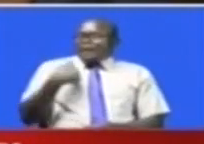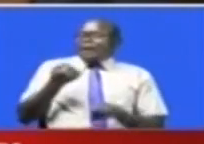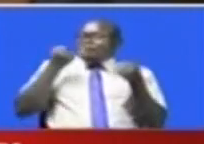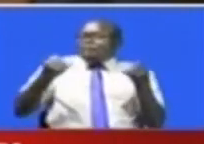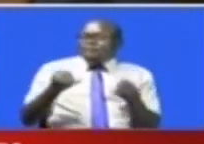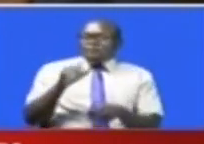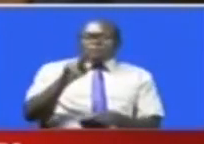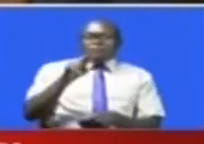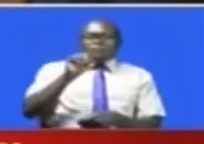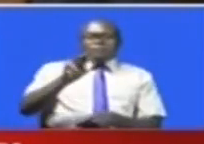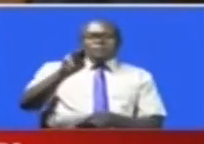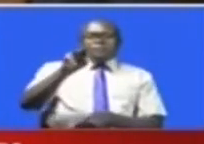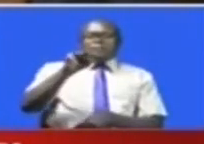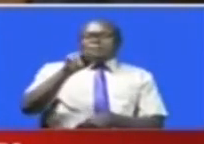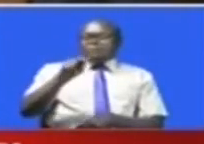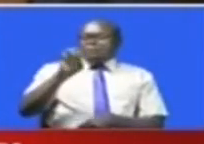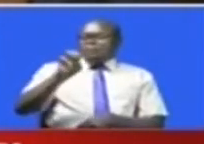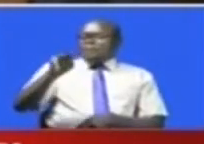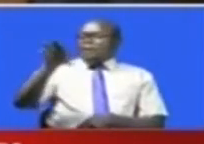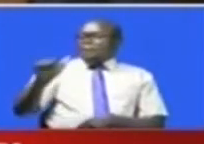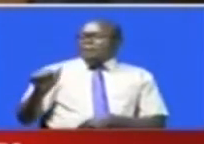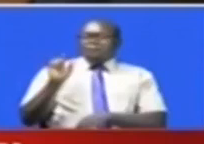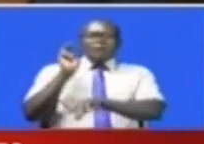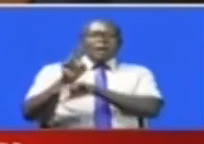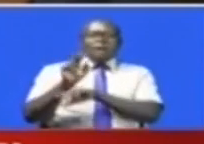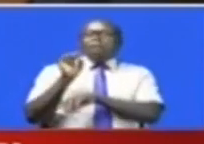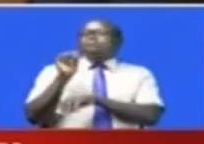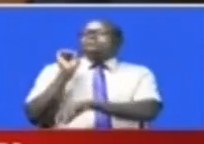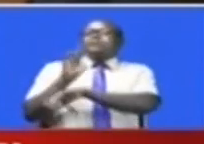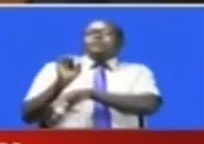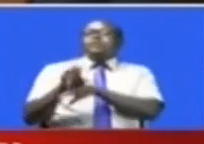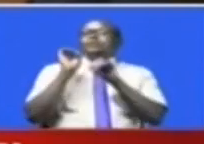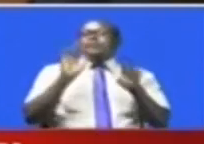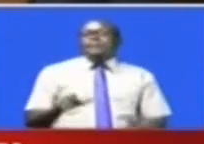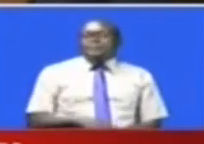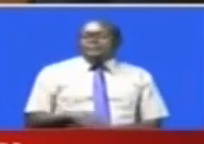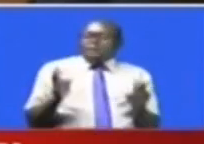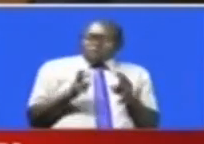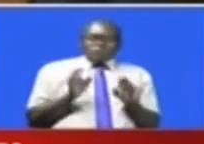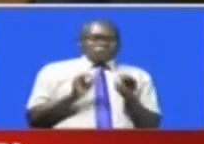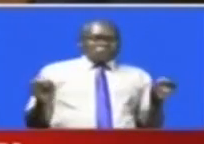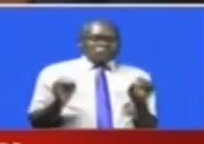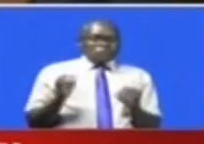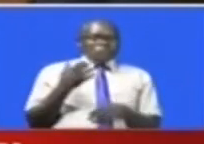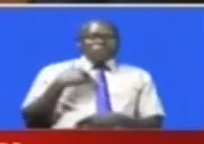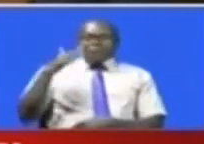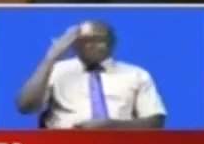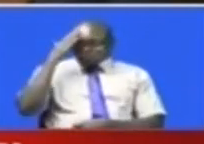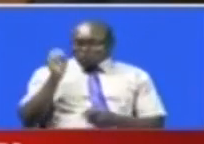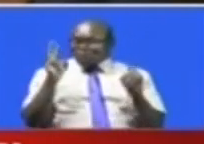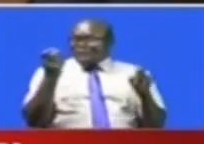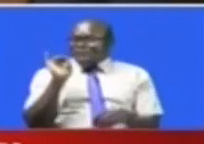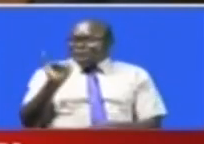that NEMA was not consulted in all this. Compensation has not been given out to people. So let's look at the issues